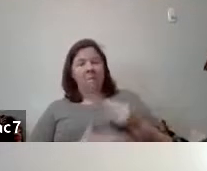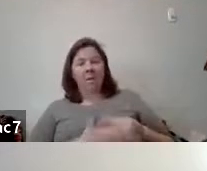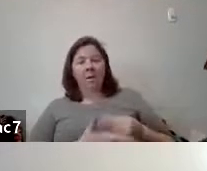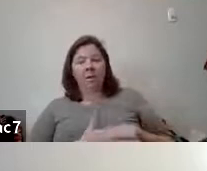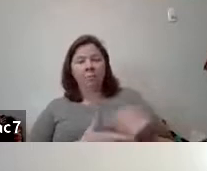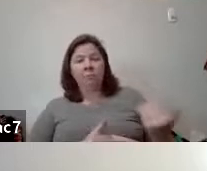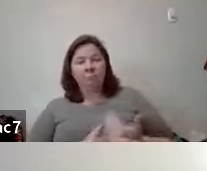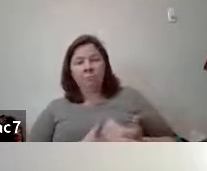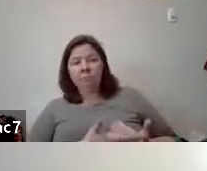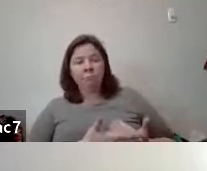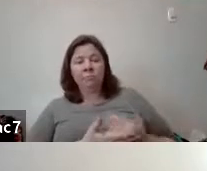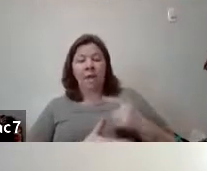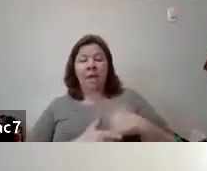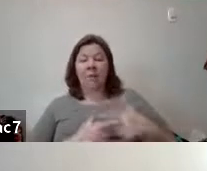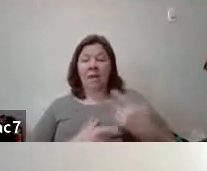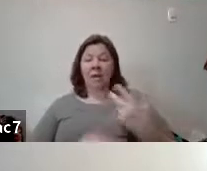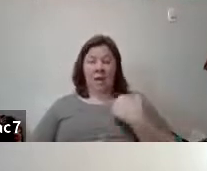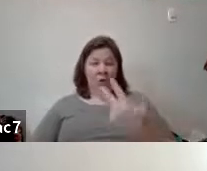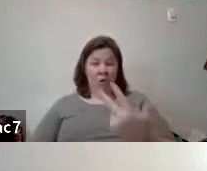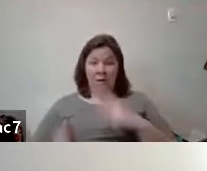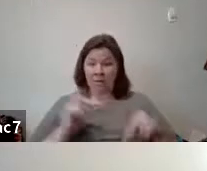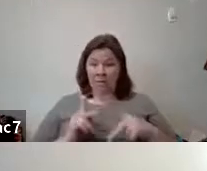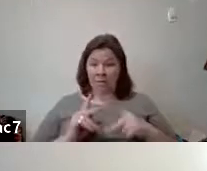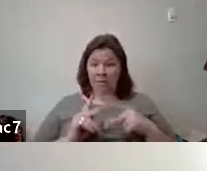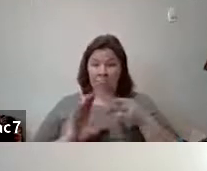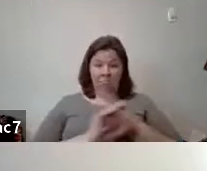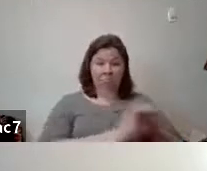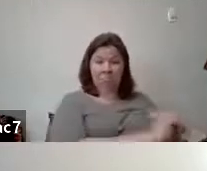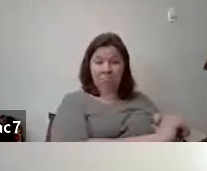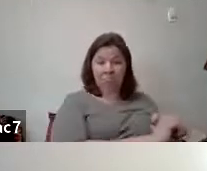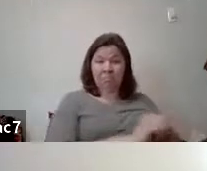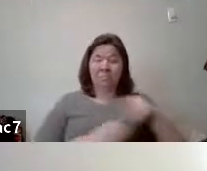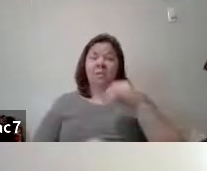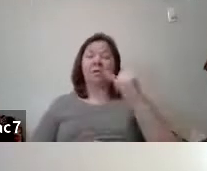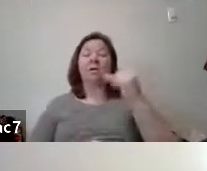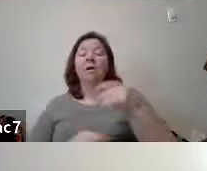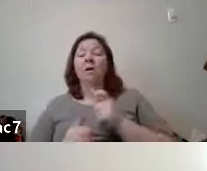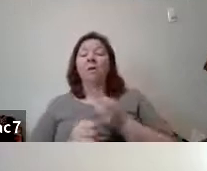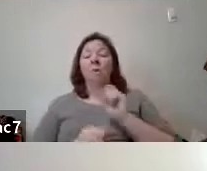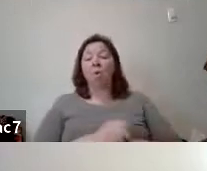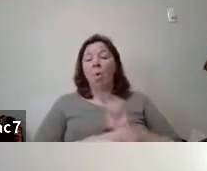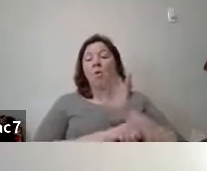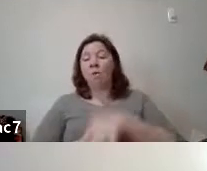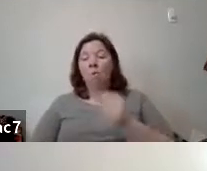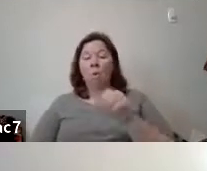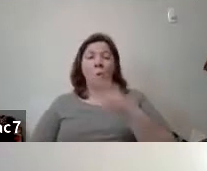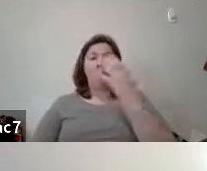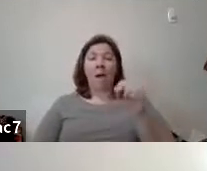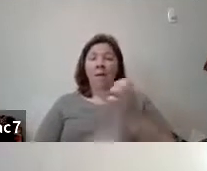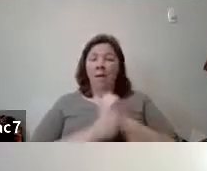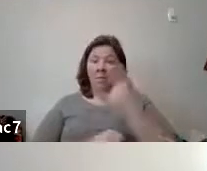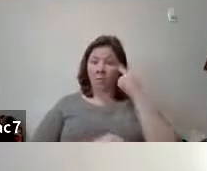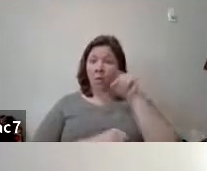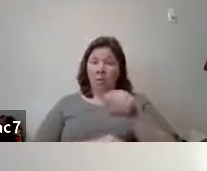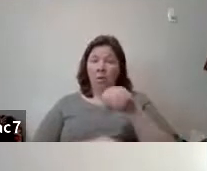bonus now once you've got your 3, whether you get them, whether it's from overflow or whether the company gets it in the